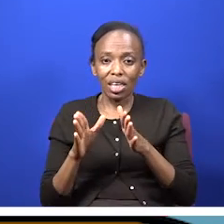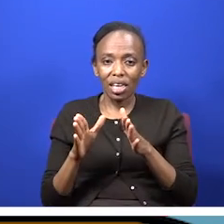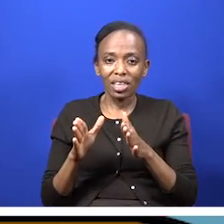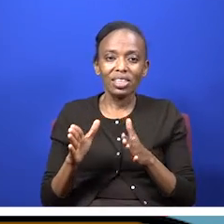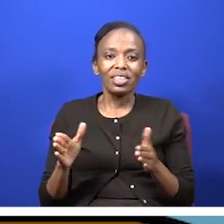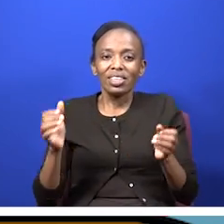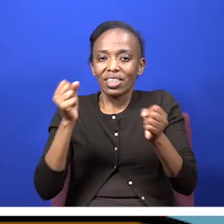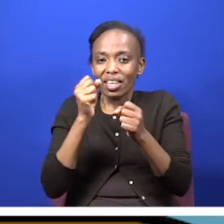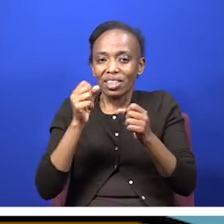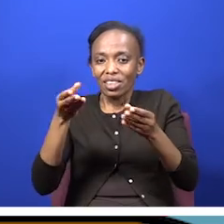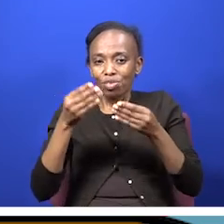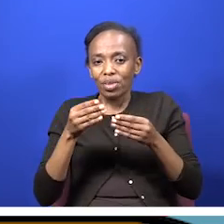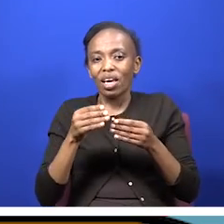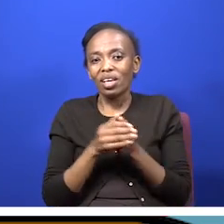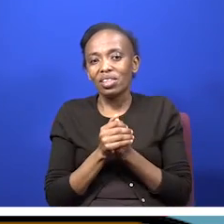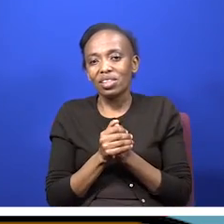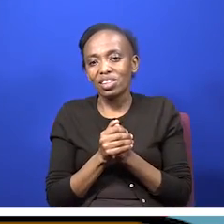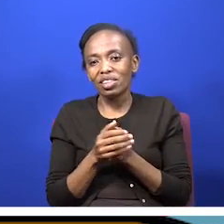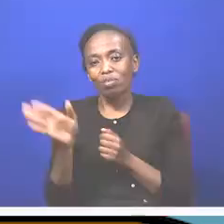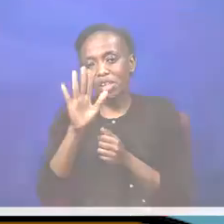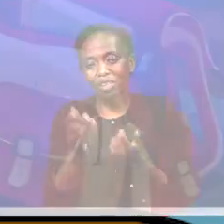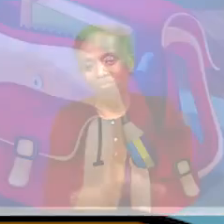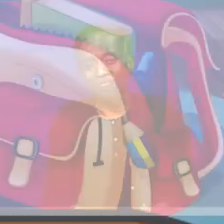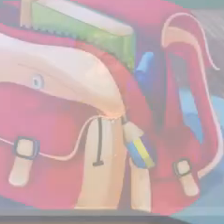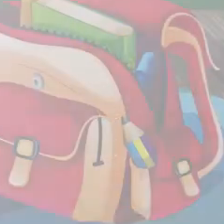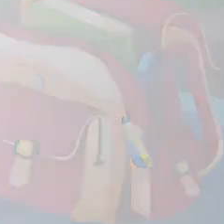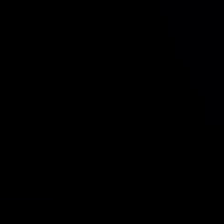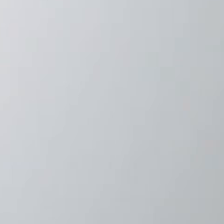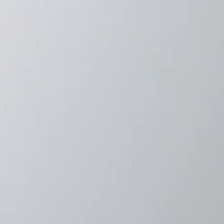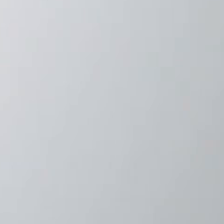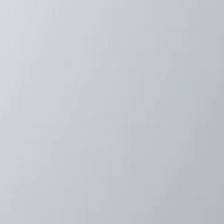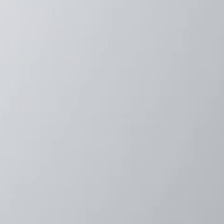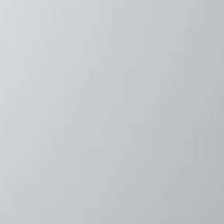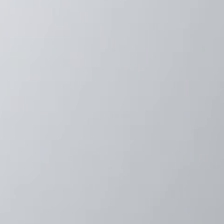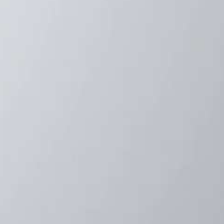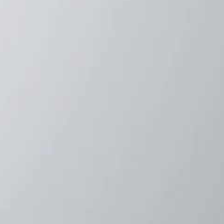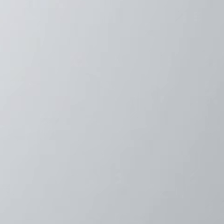you'll give me a hat like yours, okay? Okay. Bye.